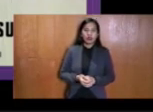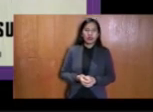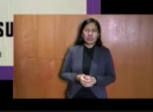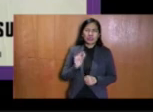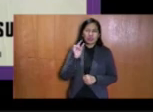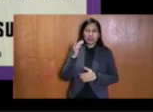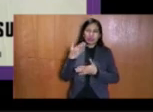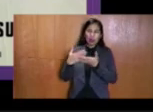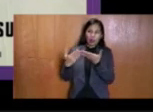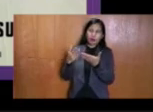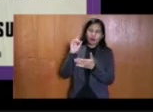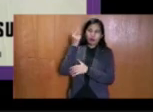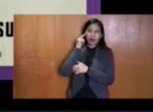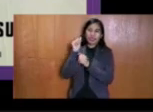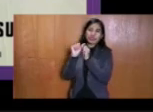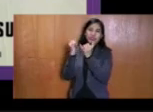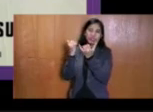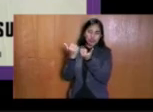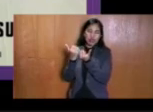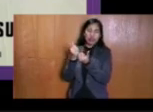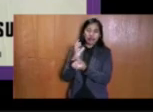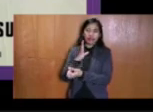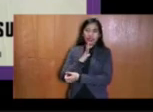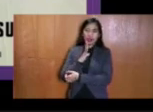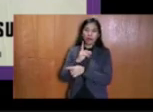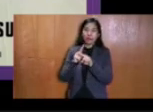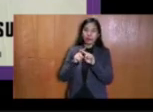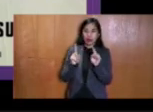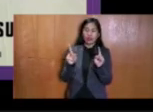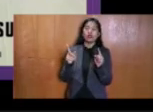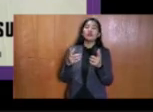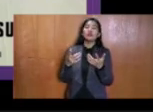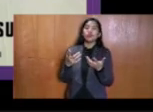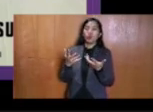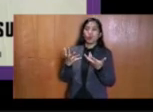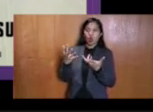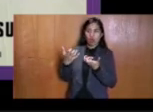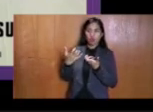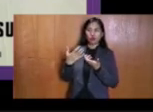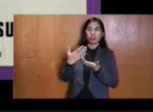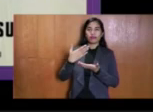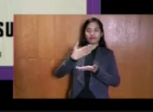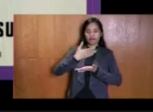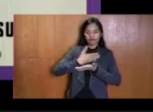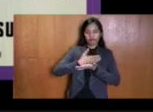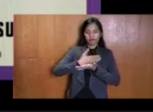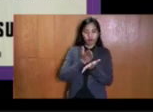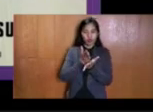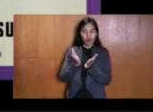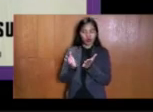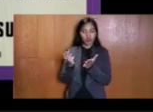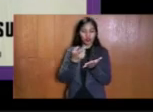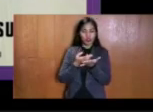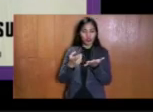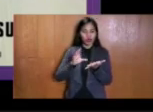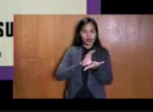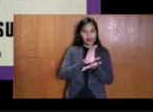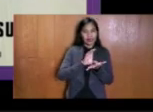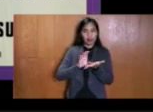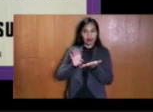agencies, because that's where you want to allocate resources in a more efficient way, in an efficient